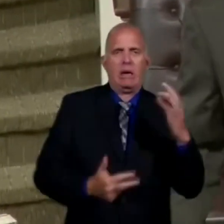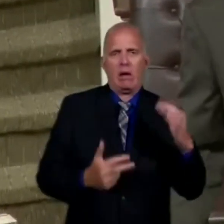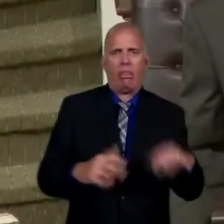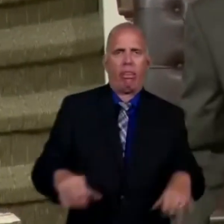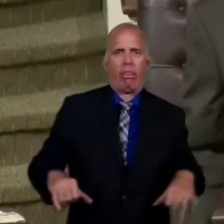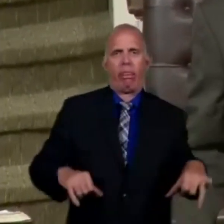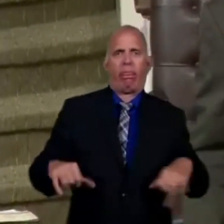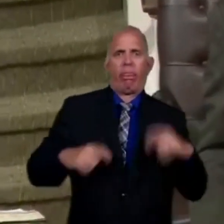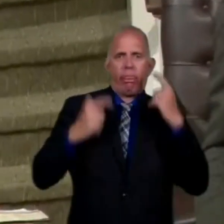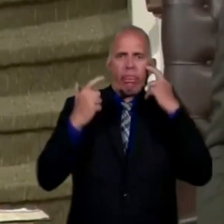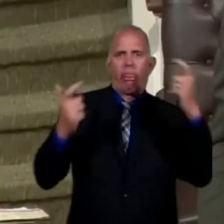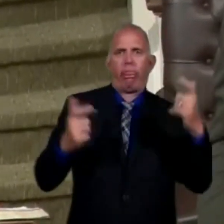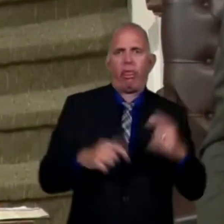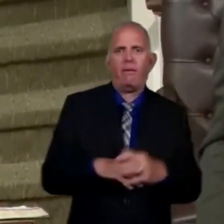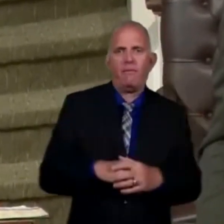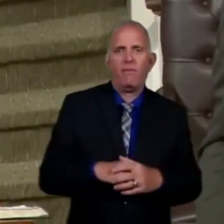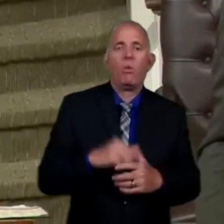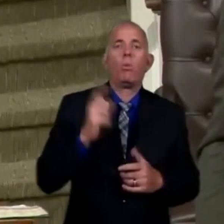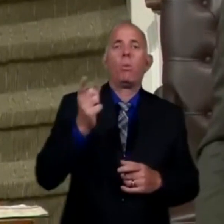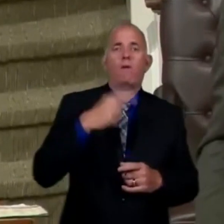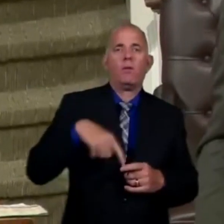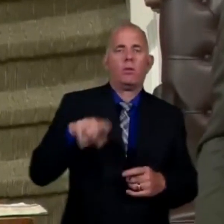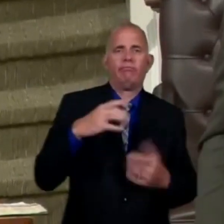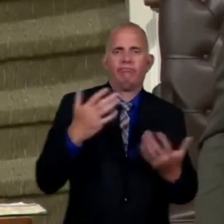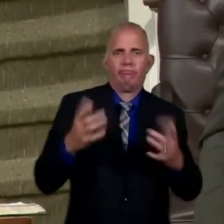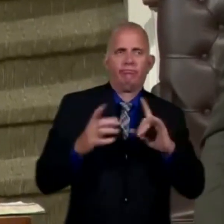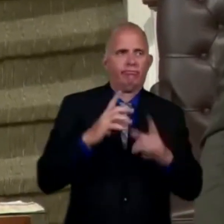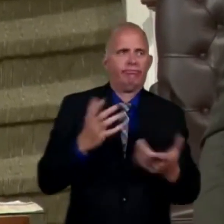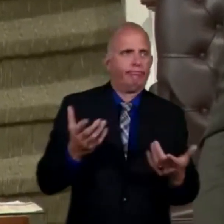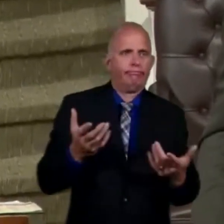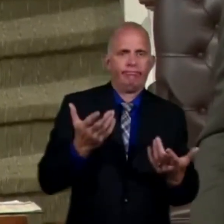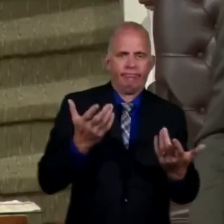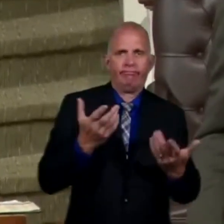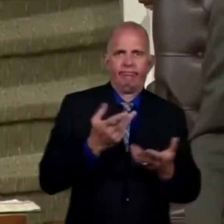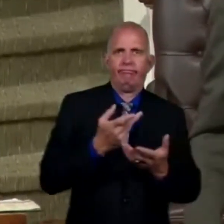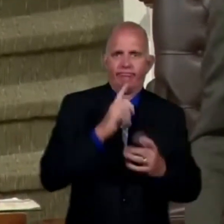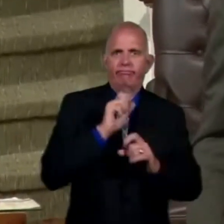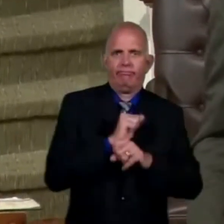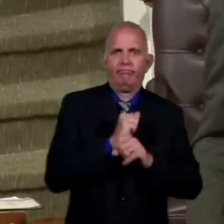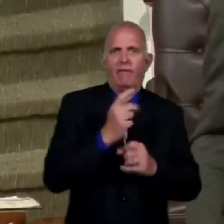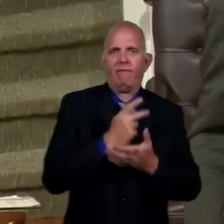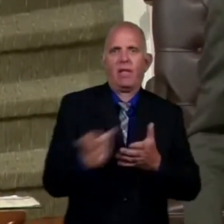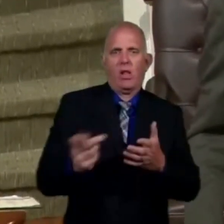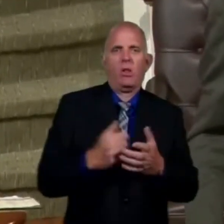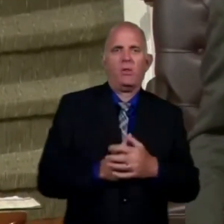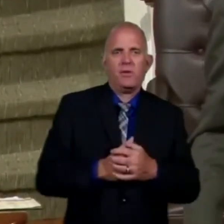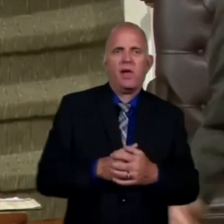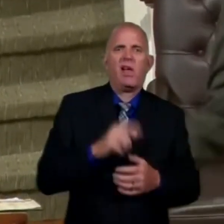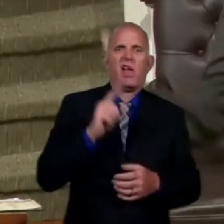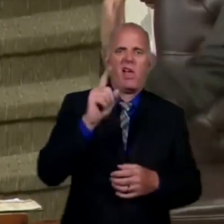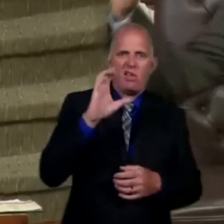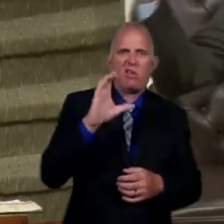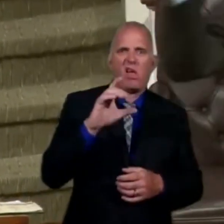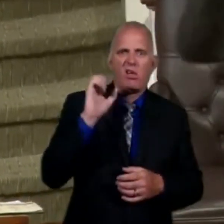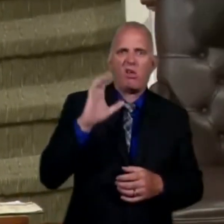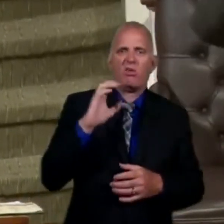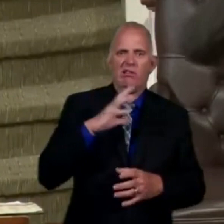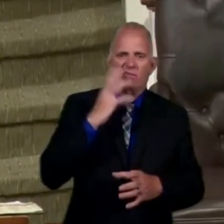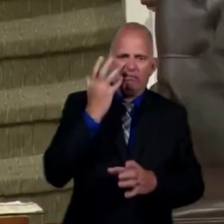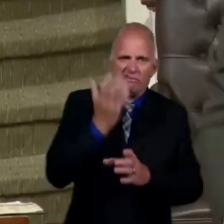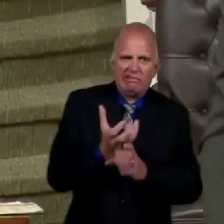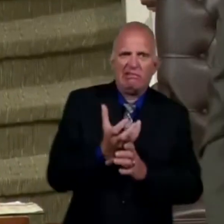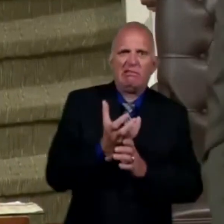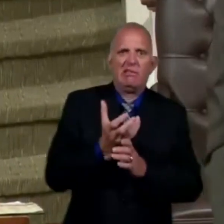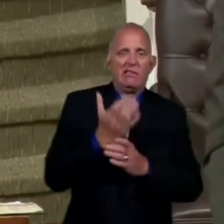They only did one voyage and didn't make it. But on that ship, there were hundreds of people. Some, they were in